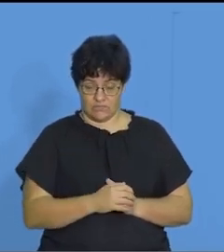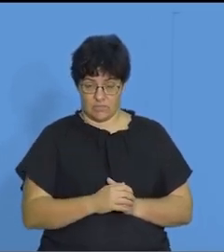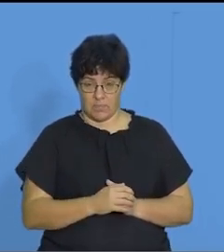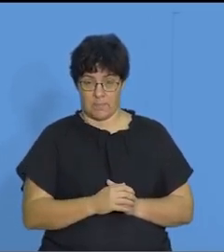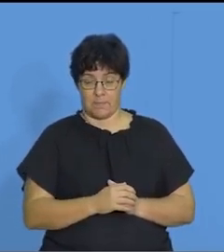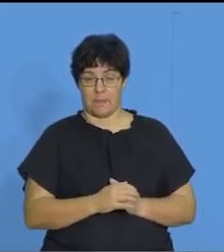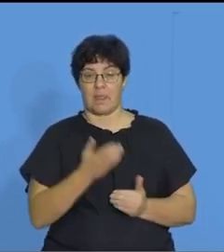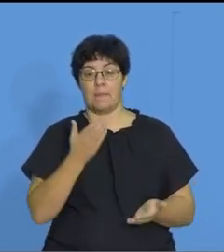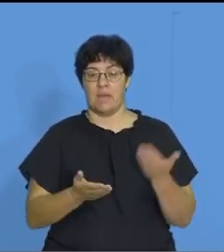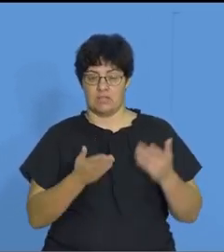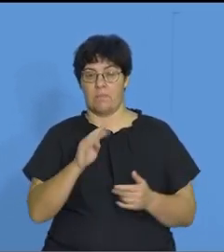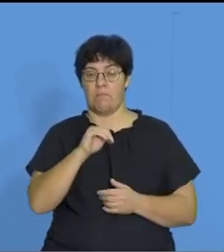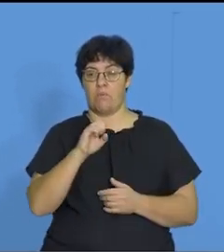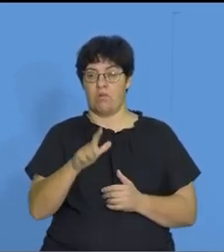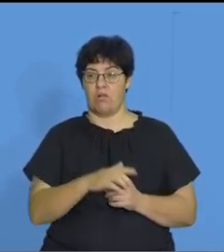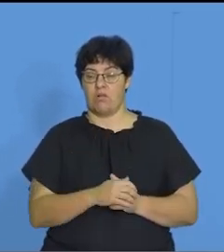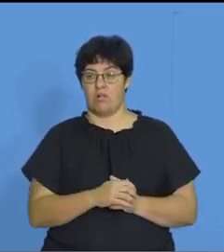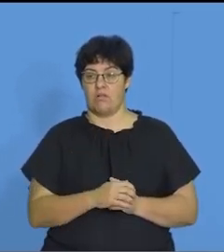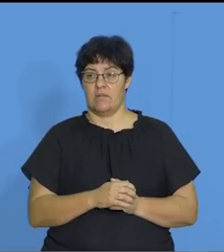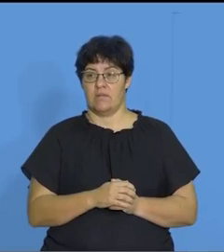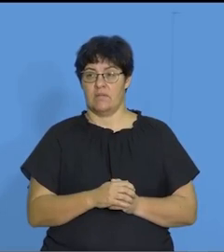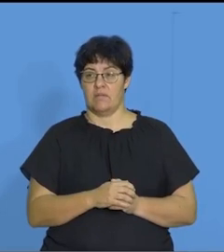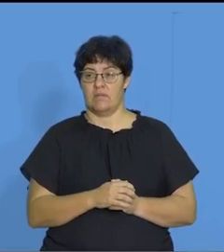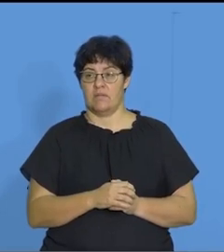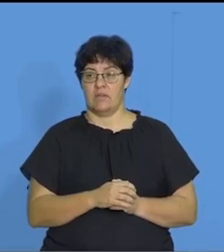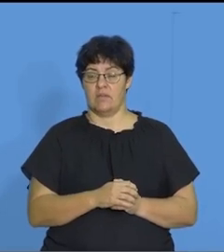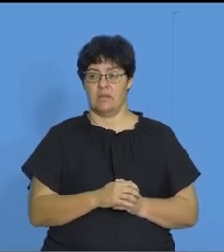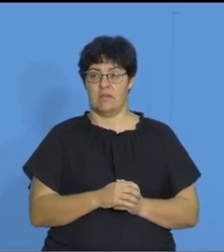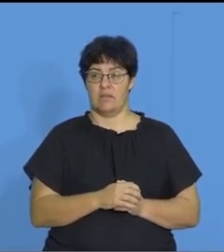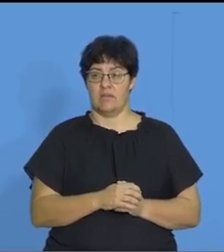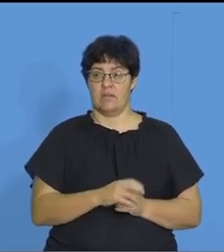the mass is equals to mole